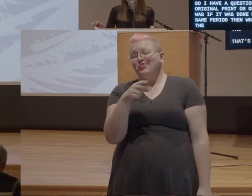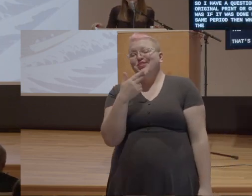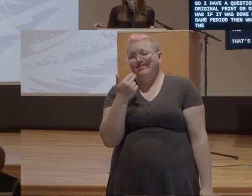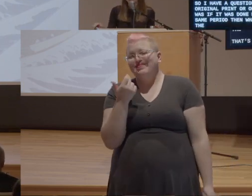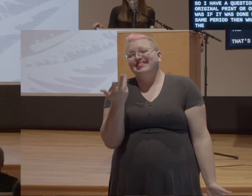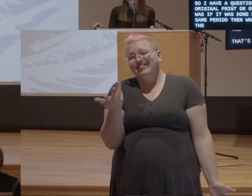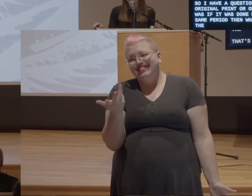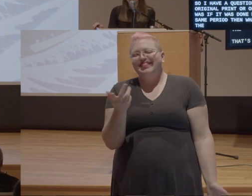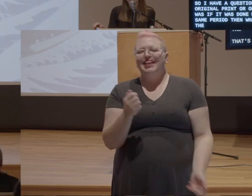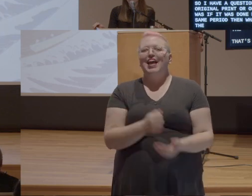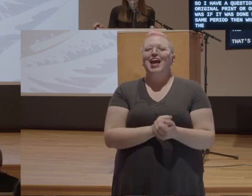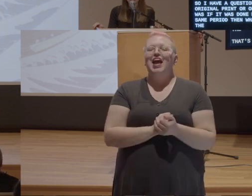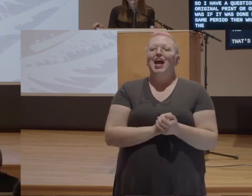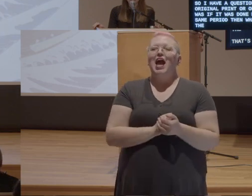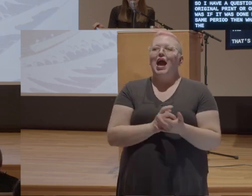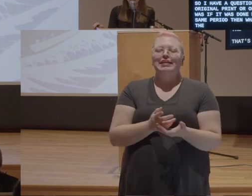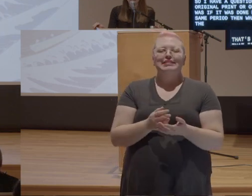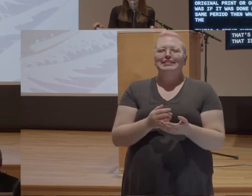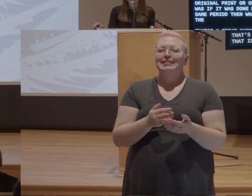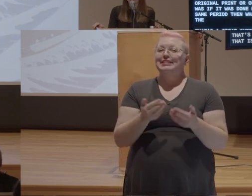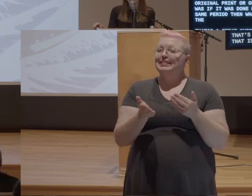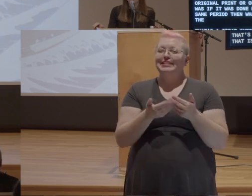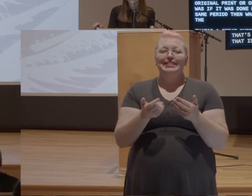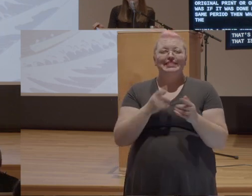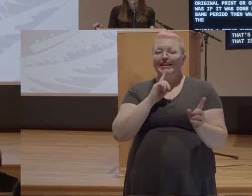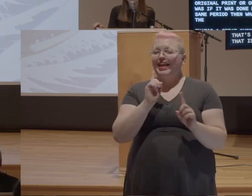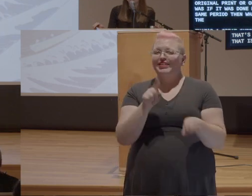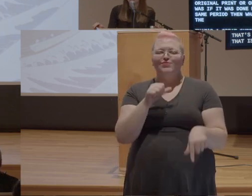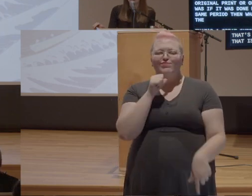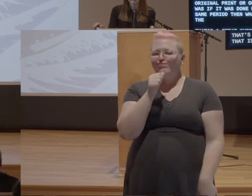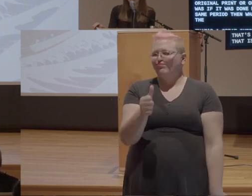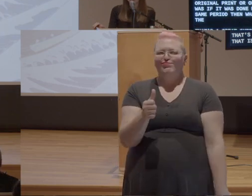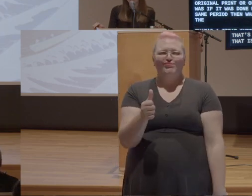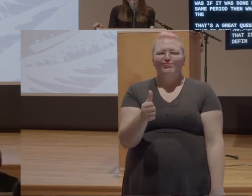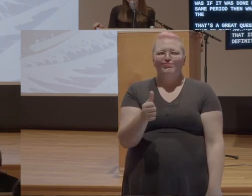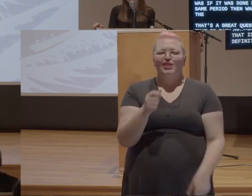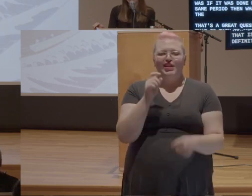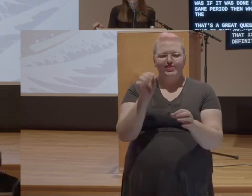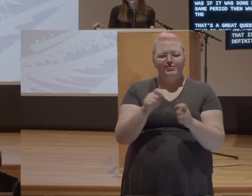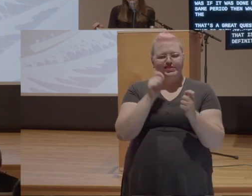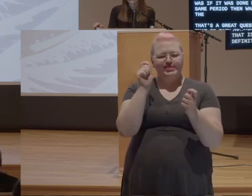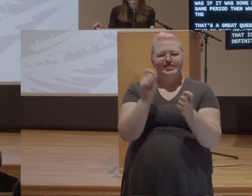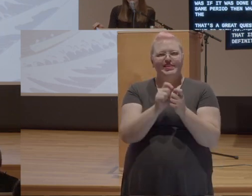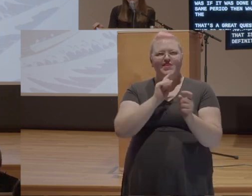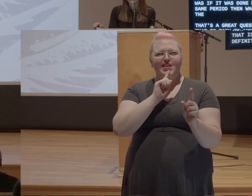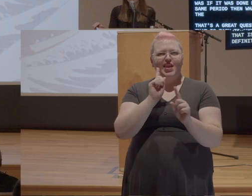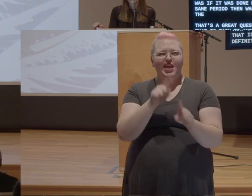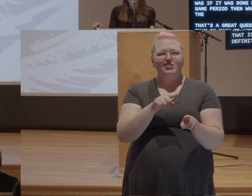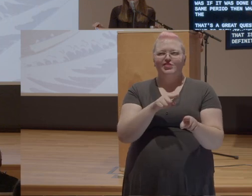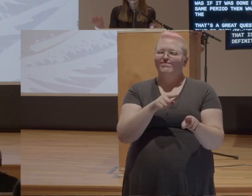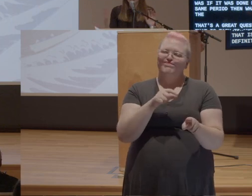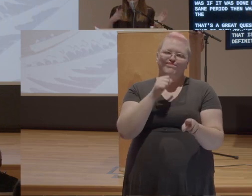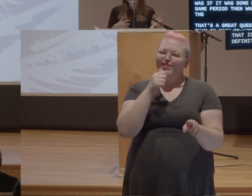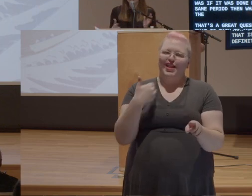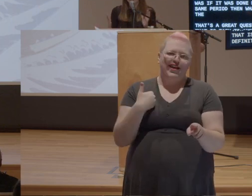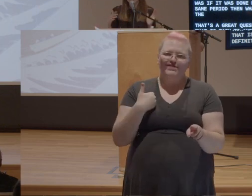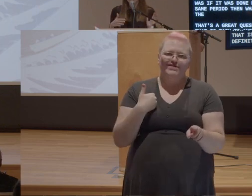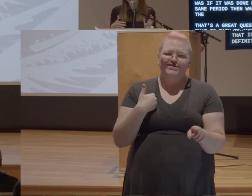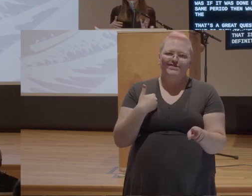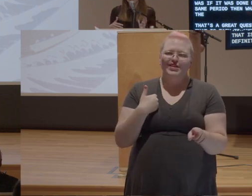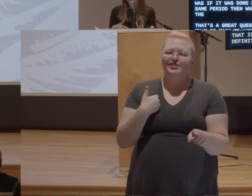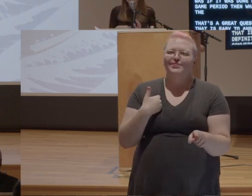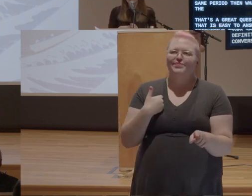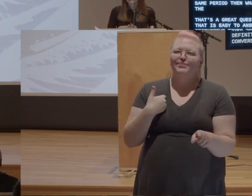not one that is easy to answer or that there's even a definitive answer for. Certainly in connoisseurship